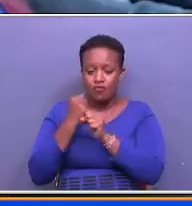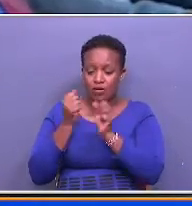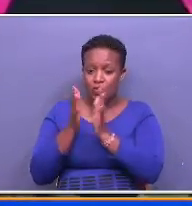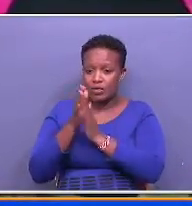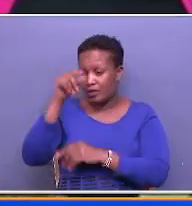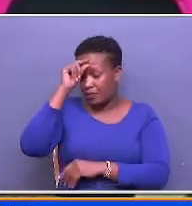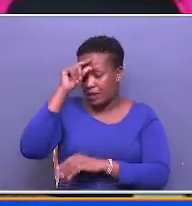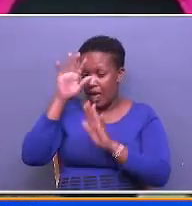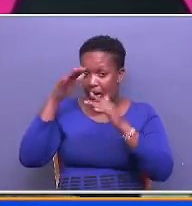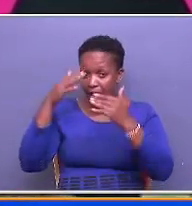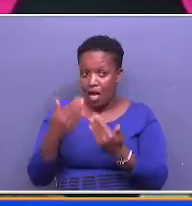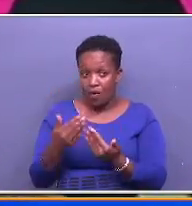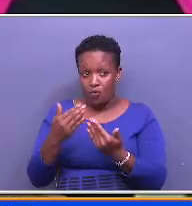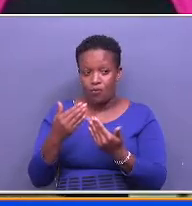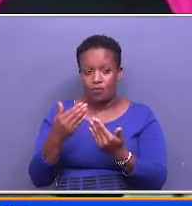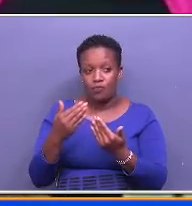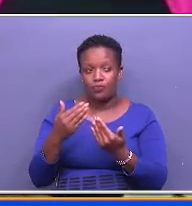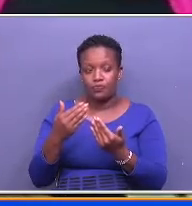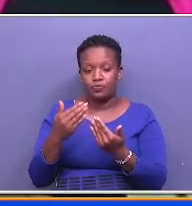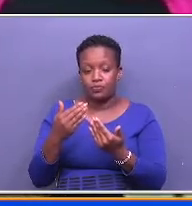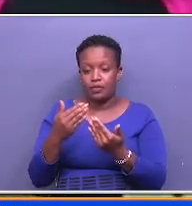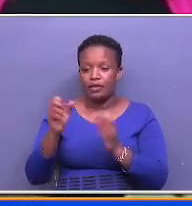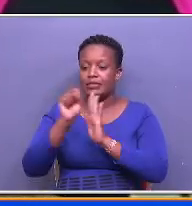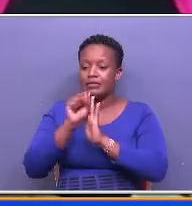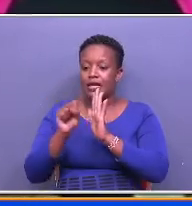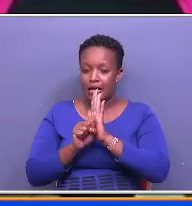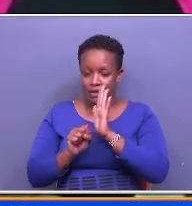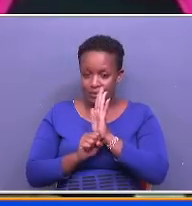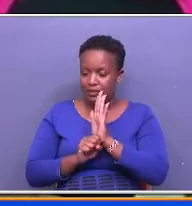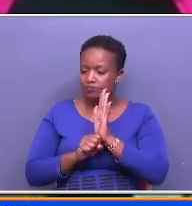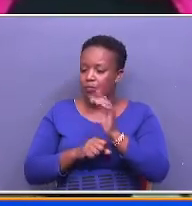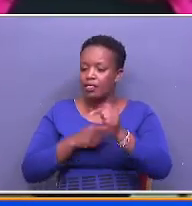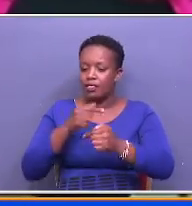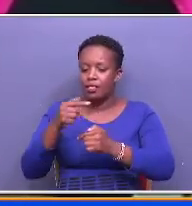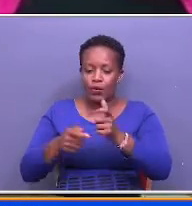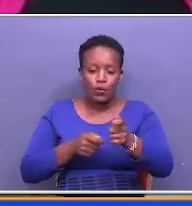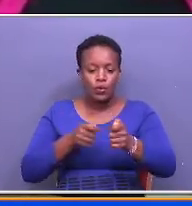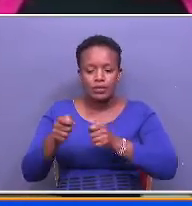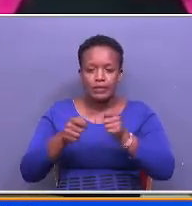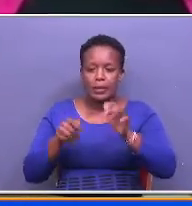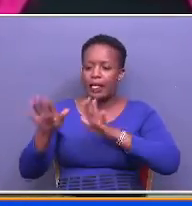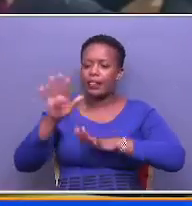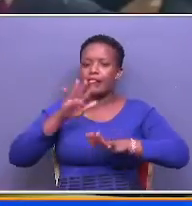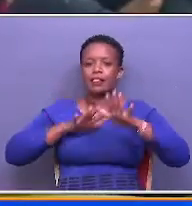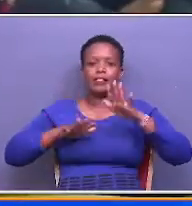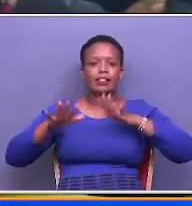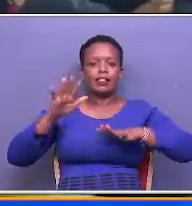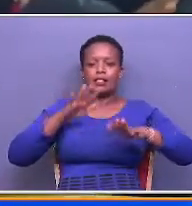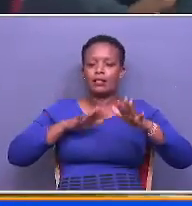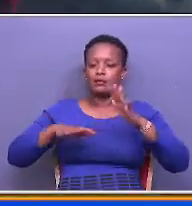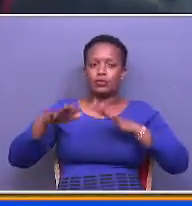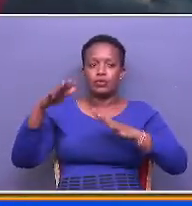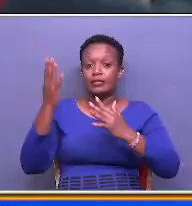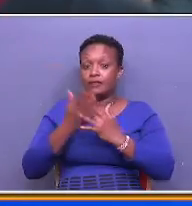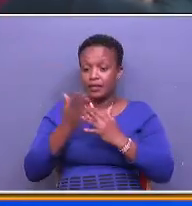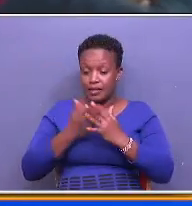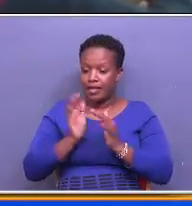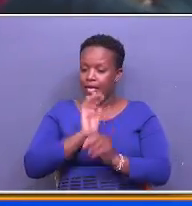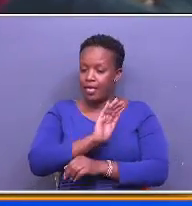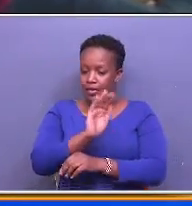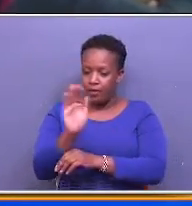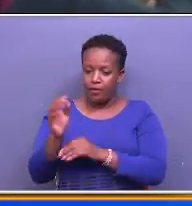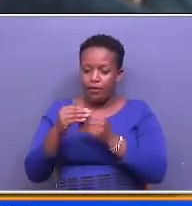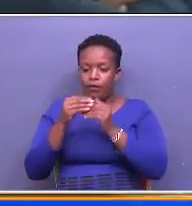is run but shies away from sharing its opinion. He called on the religious leaders to get involved in the